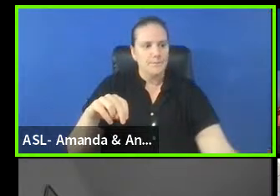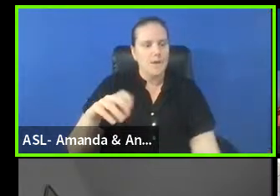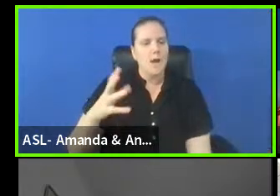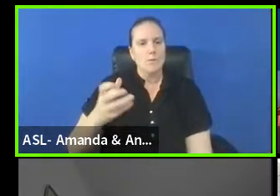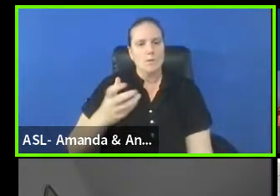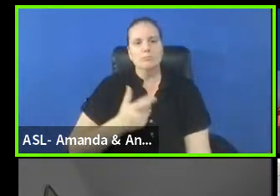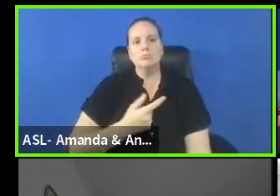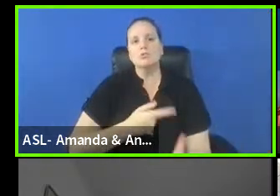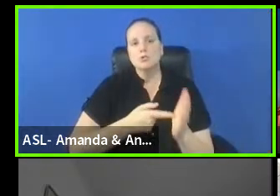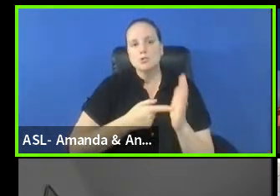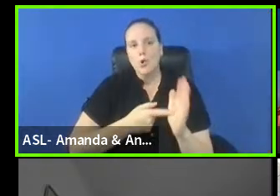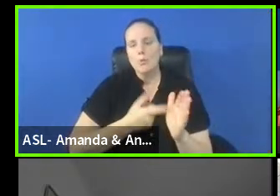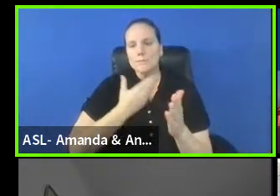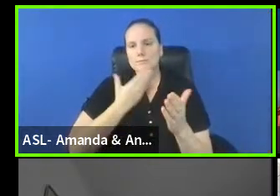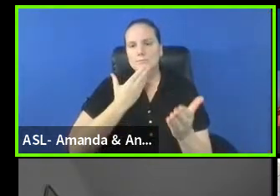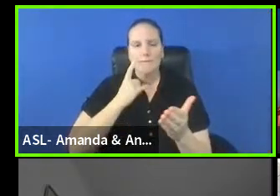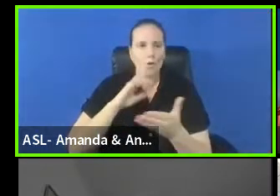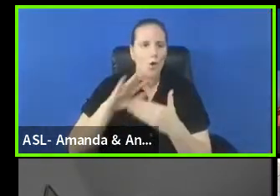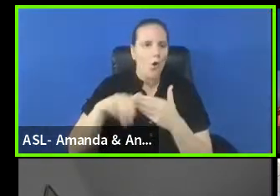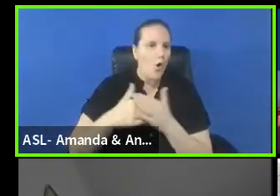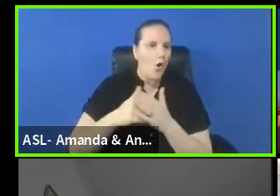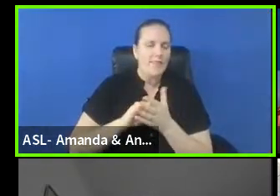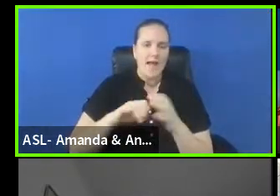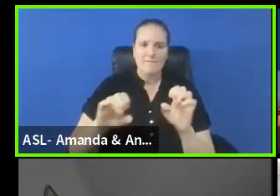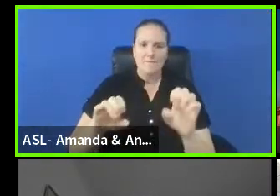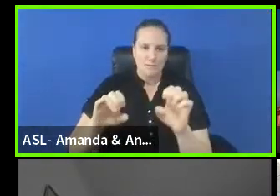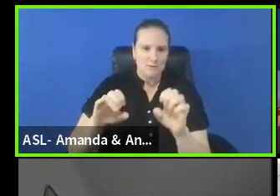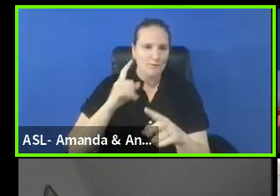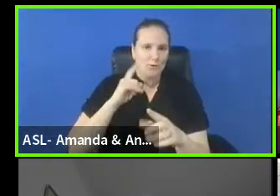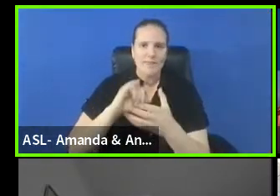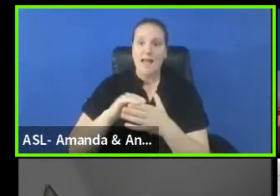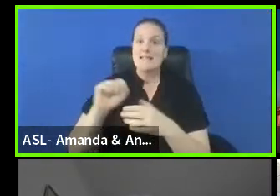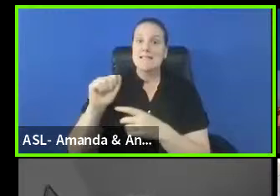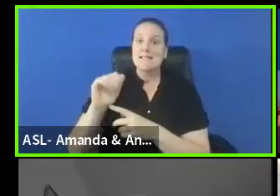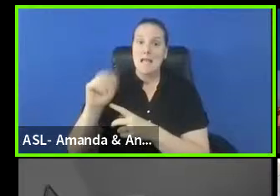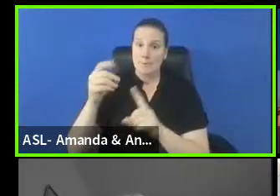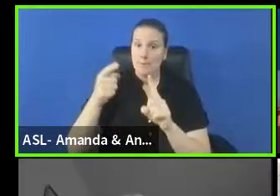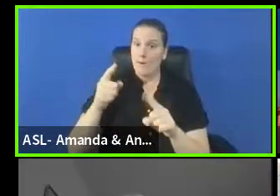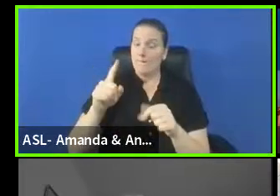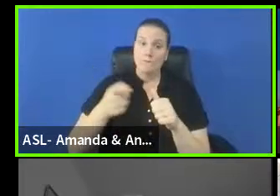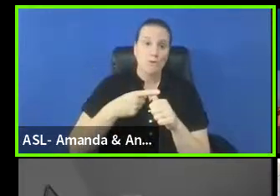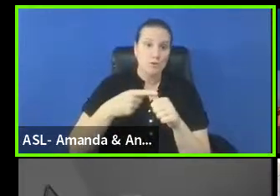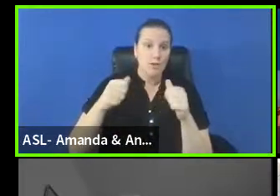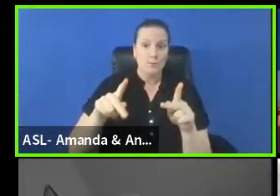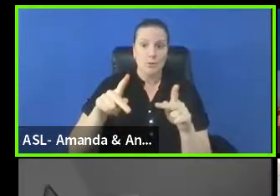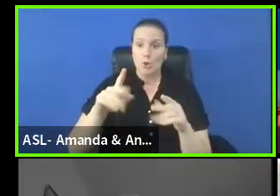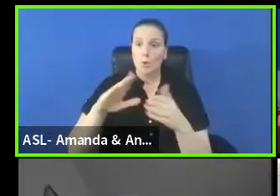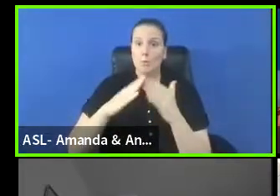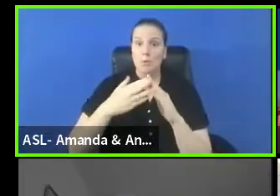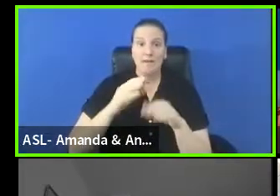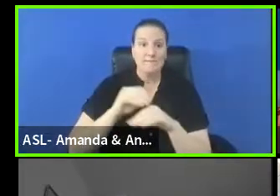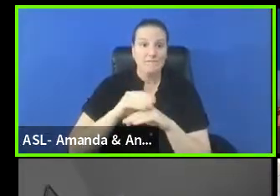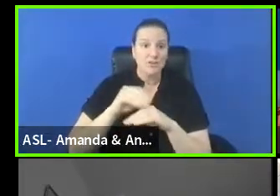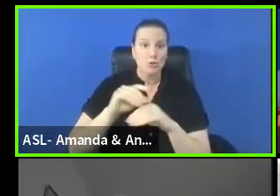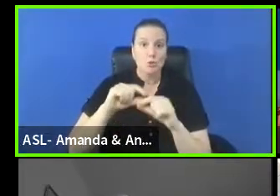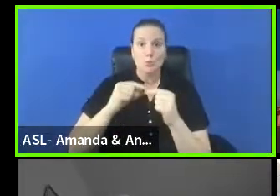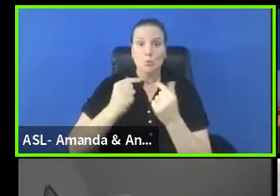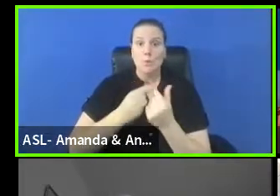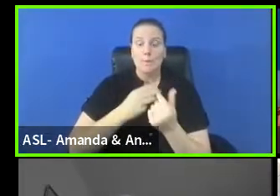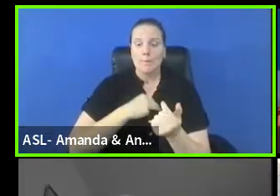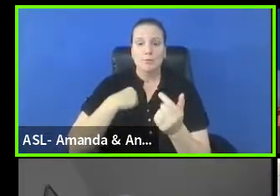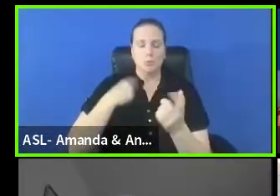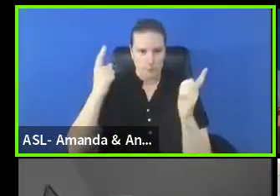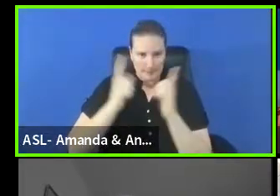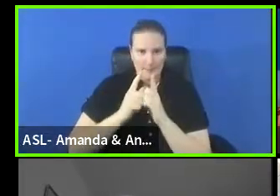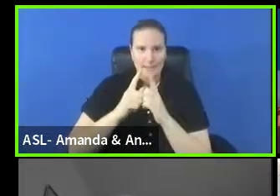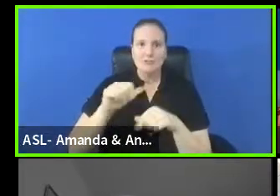the effort to put the tour together. I think it, to Sam's point, was our first opportunity as community advisory group members to actually meet each other in